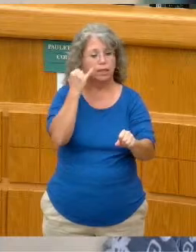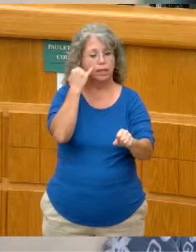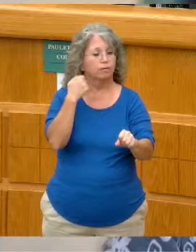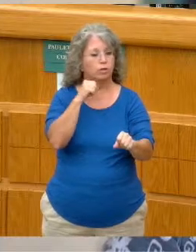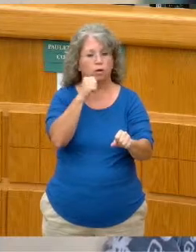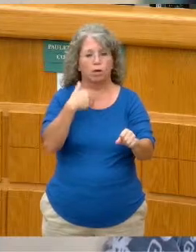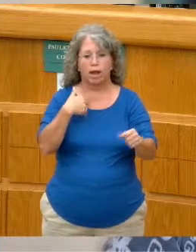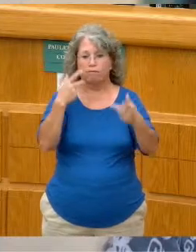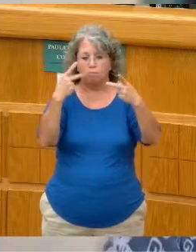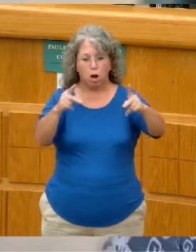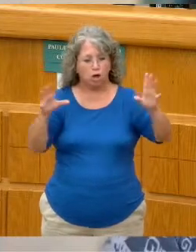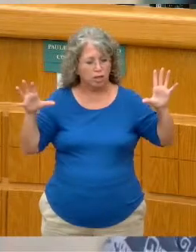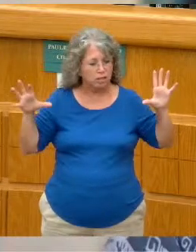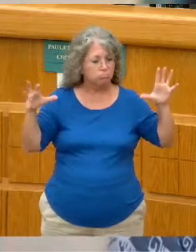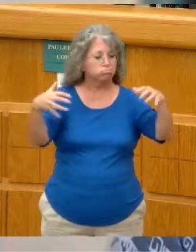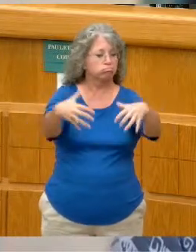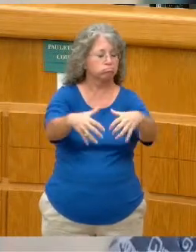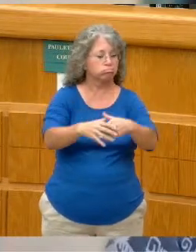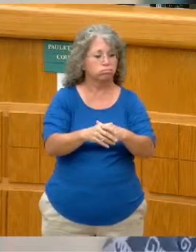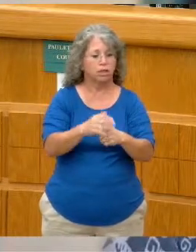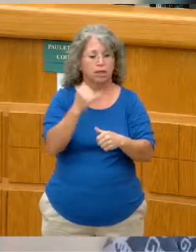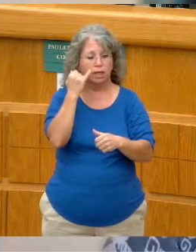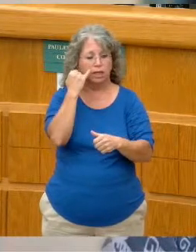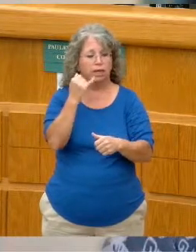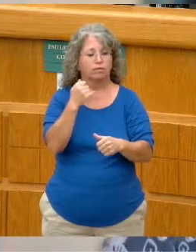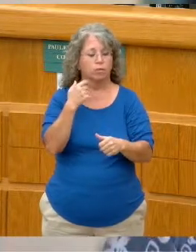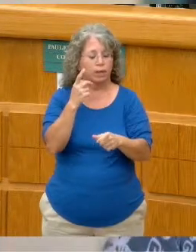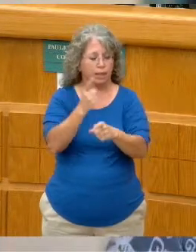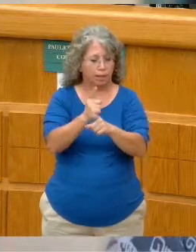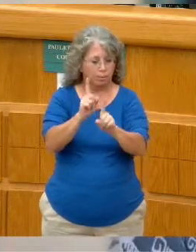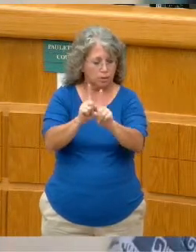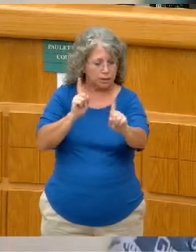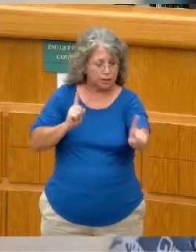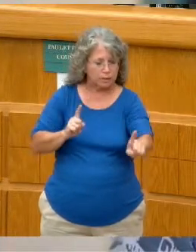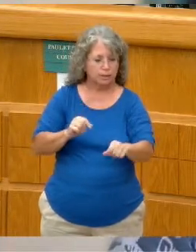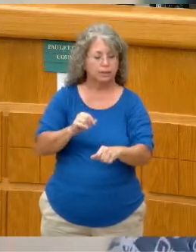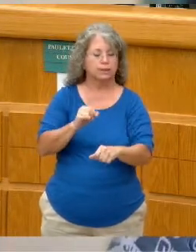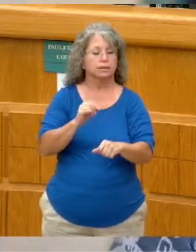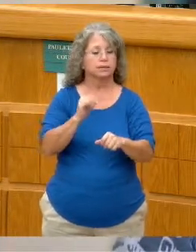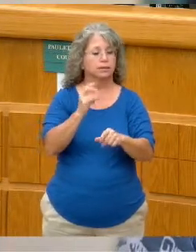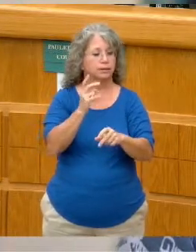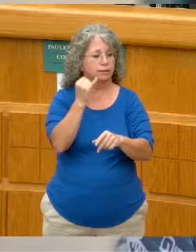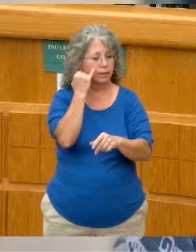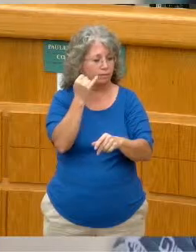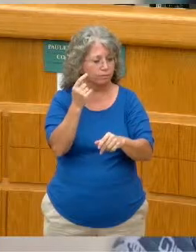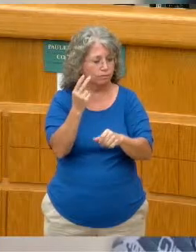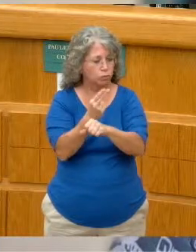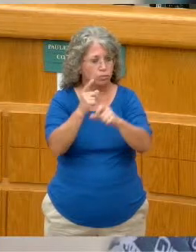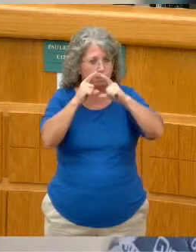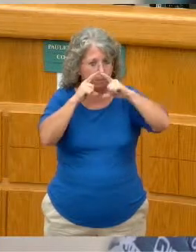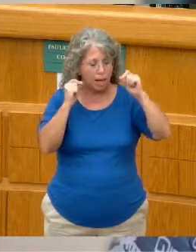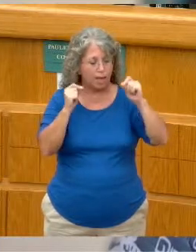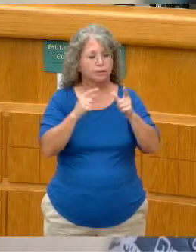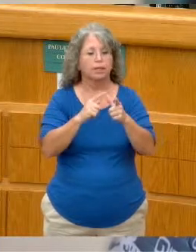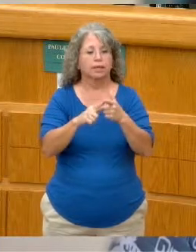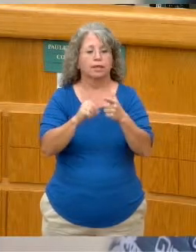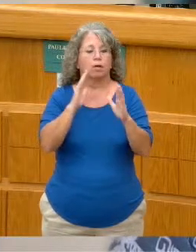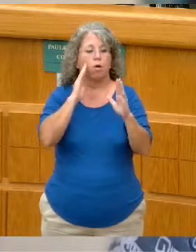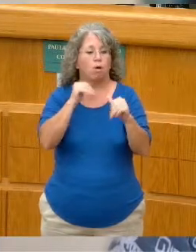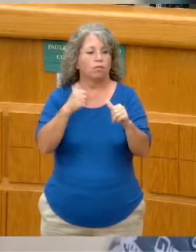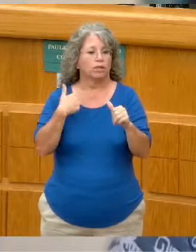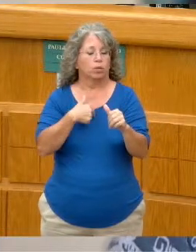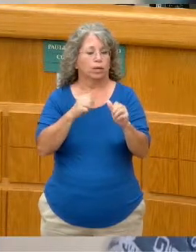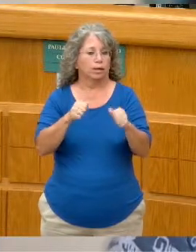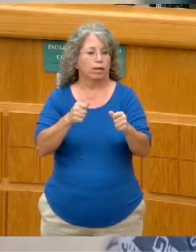hopefully we're able to avoid another outbreak. Now, the outbreak that we had wasn't